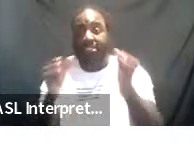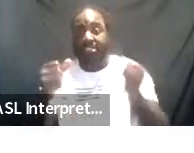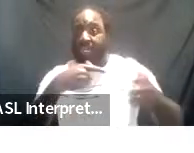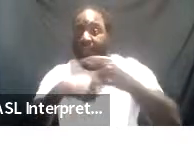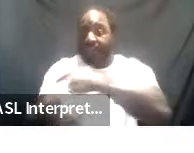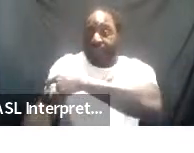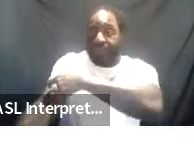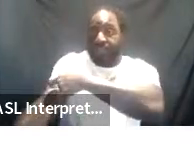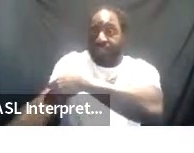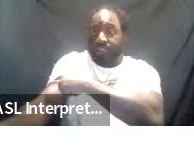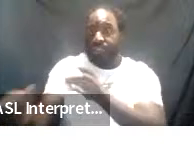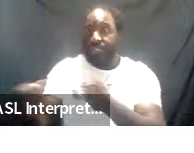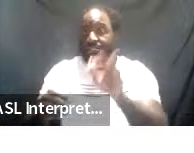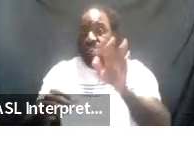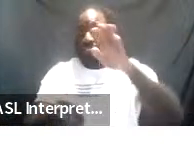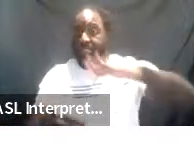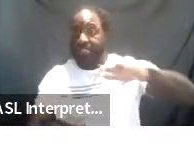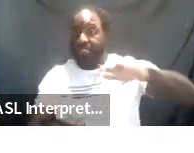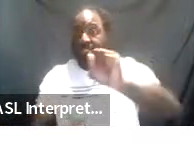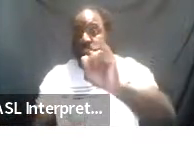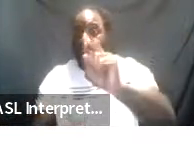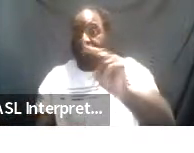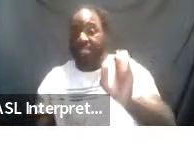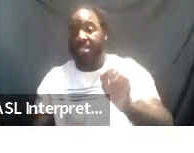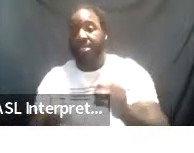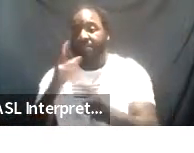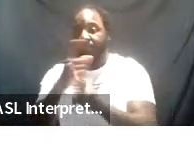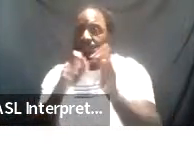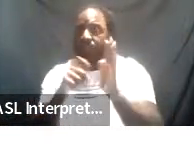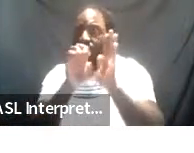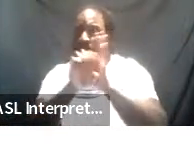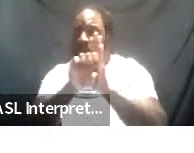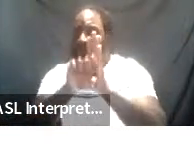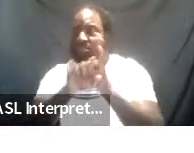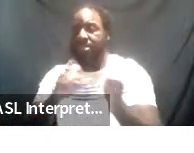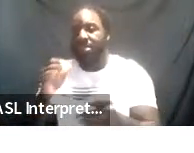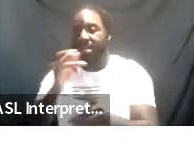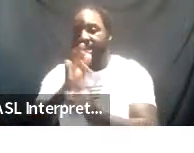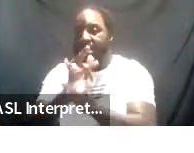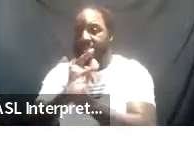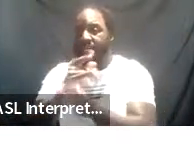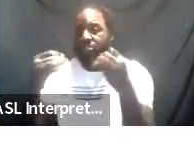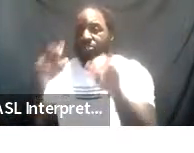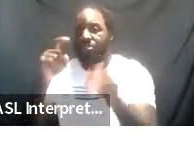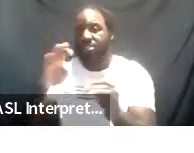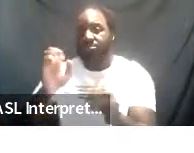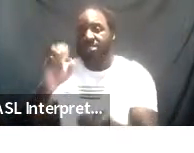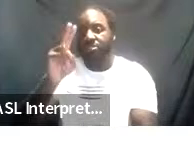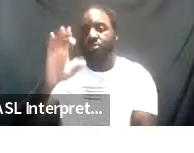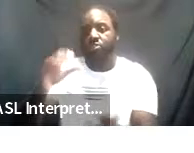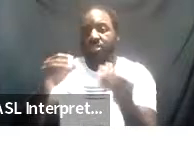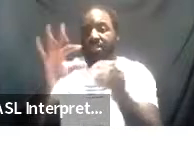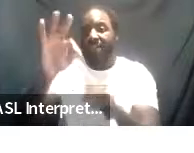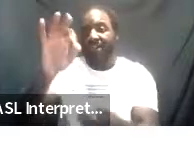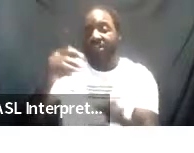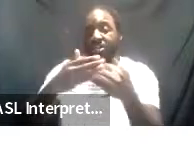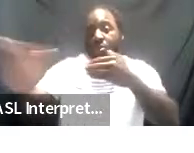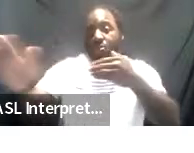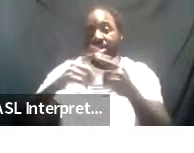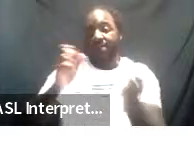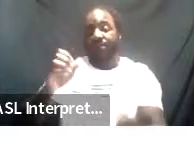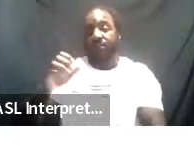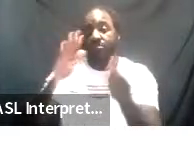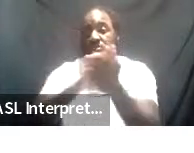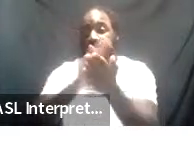Right now, for a liquor store needs to be 200 feet away from schools or playground, but there is no